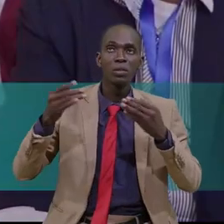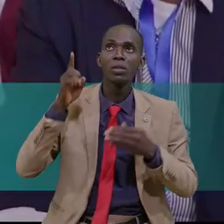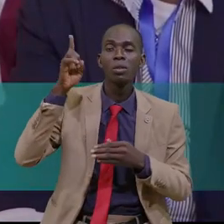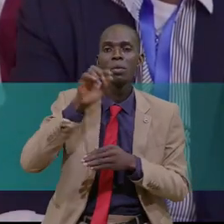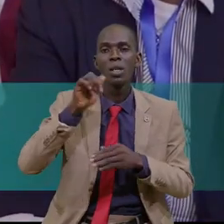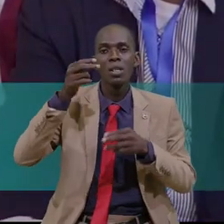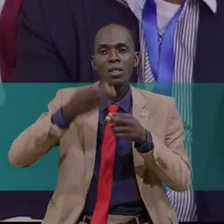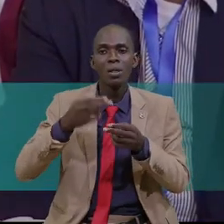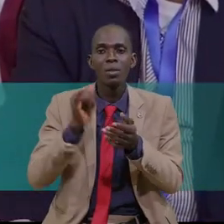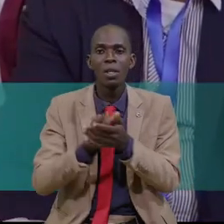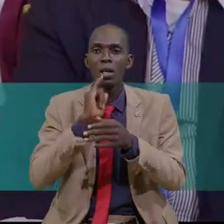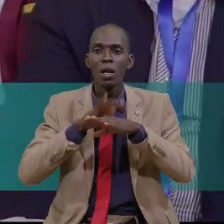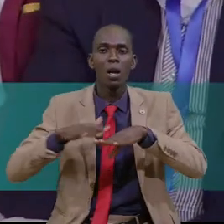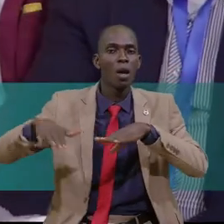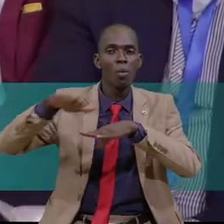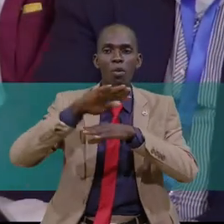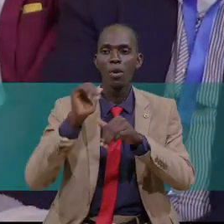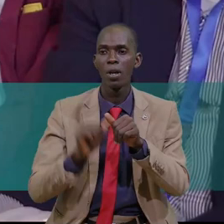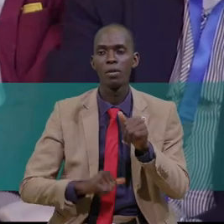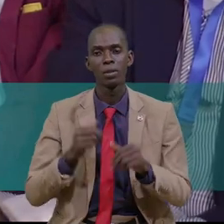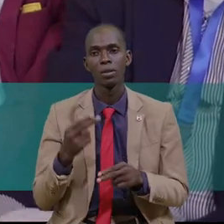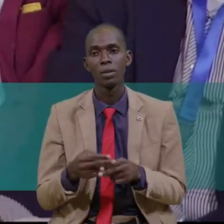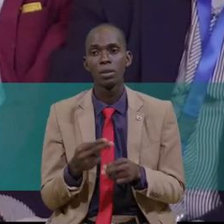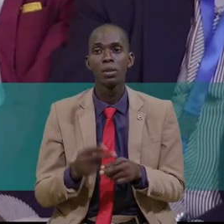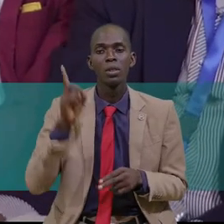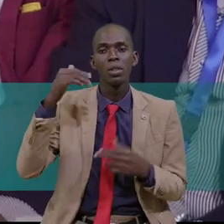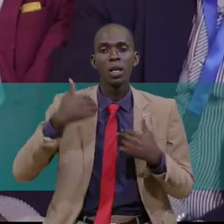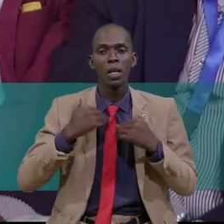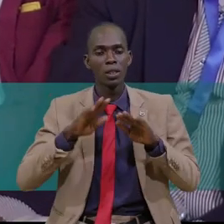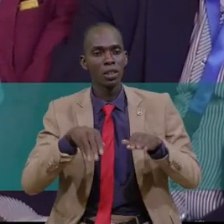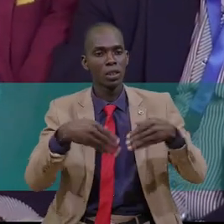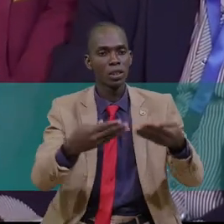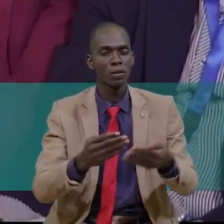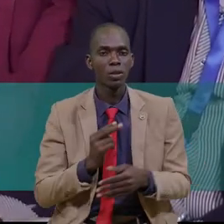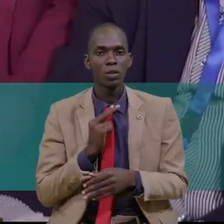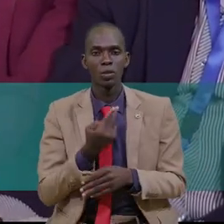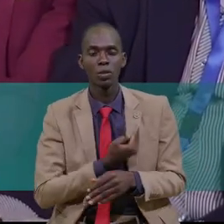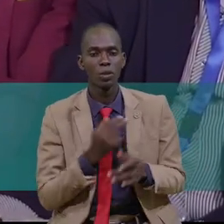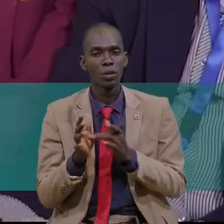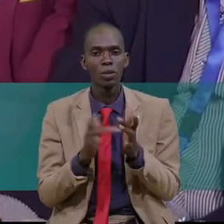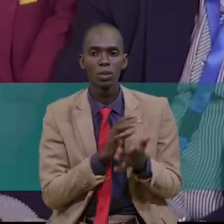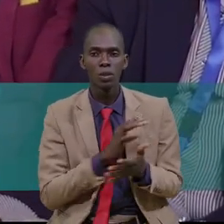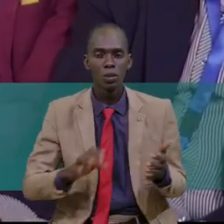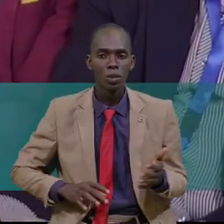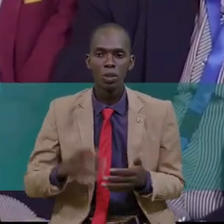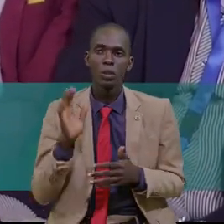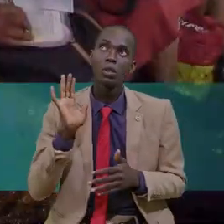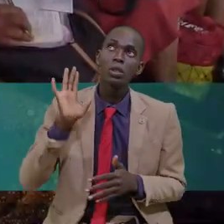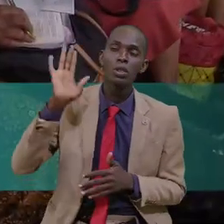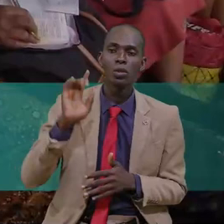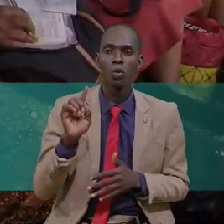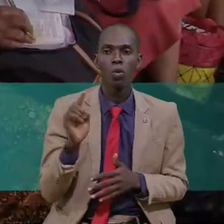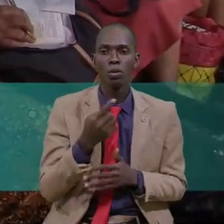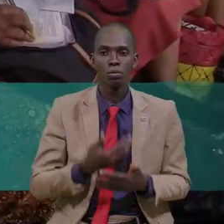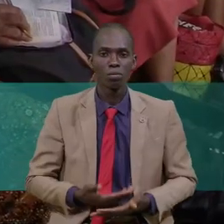every name. He has given Christ, his only begotten Son, a name above every name. In verse